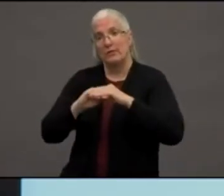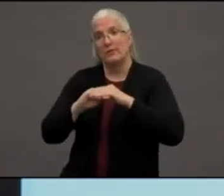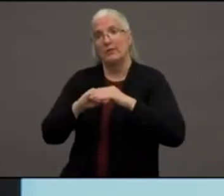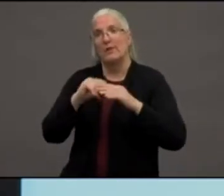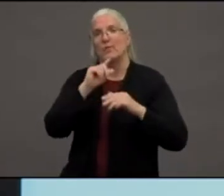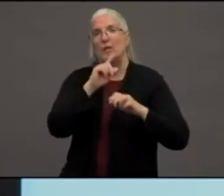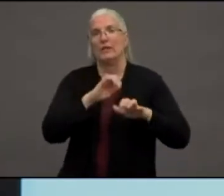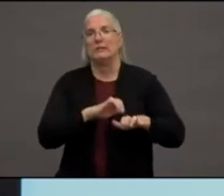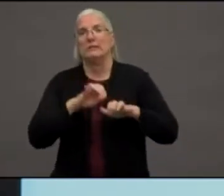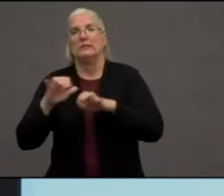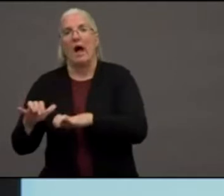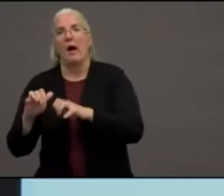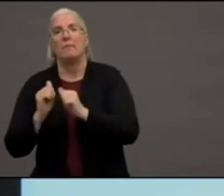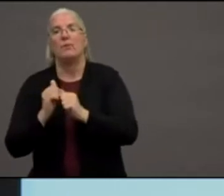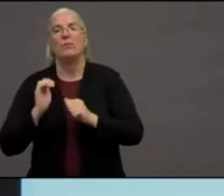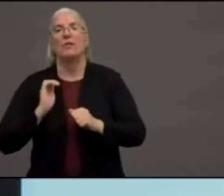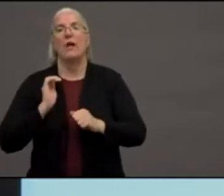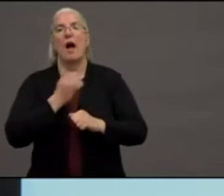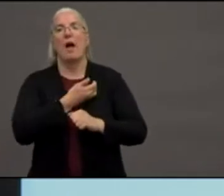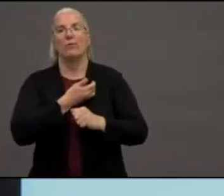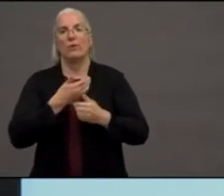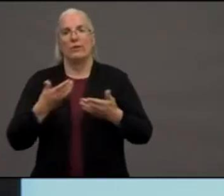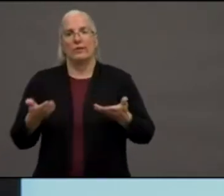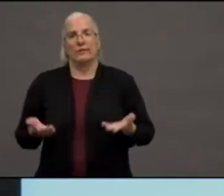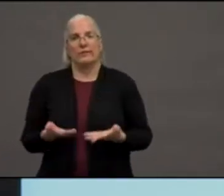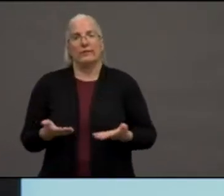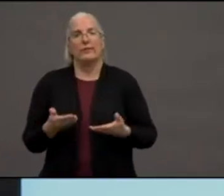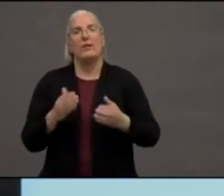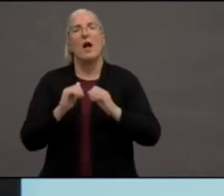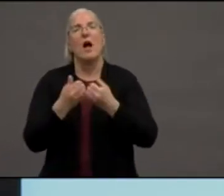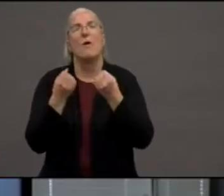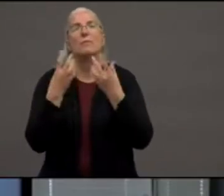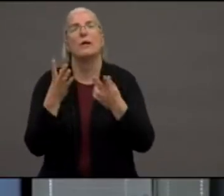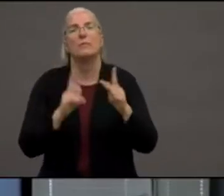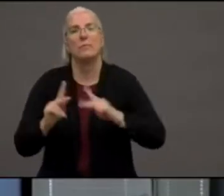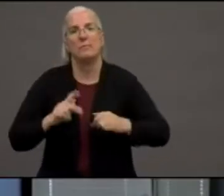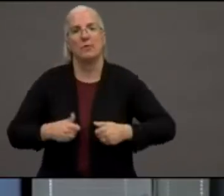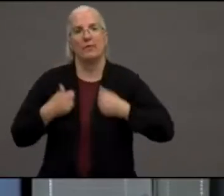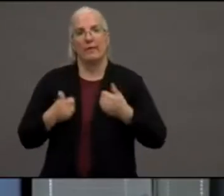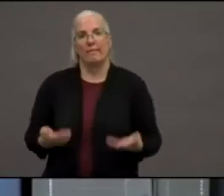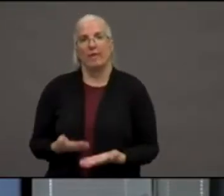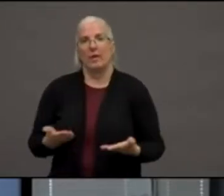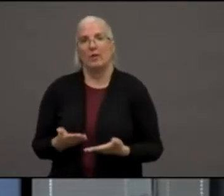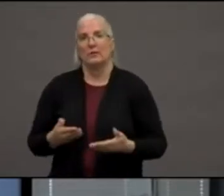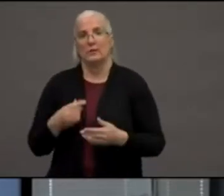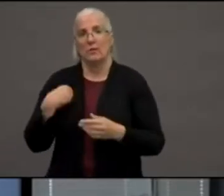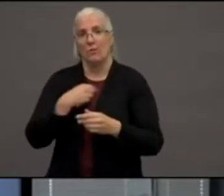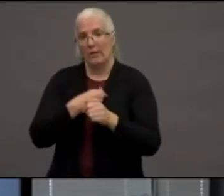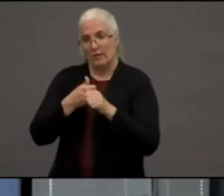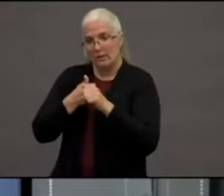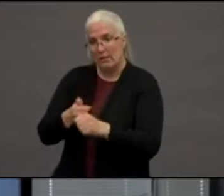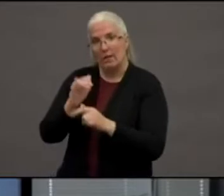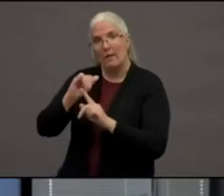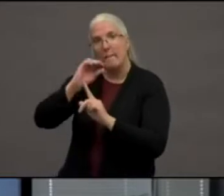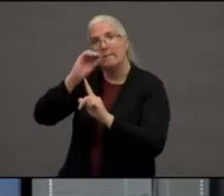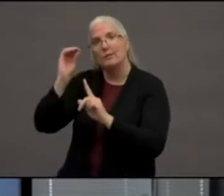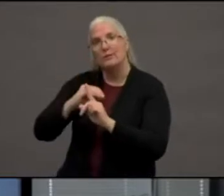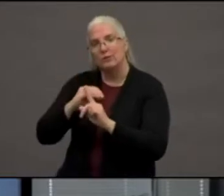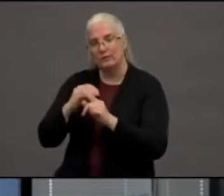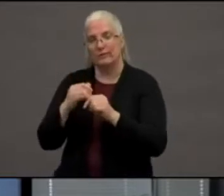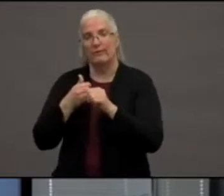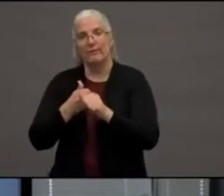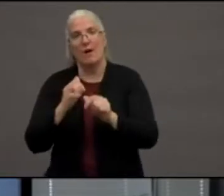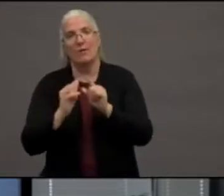density requirements that we are instituting on our social distancing protocol. And I know we're going to get this question, but you can see here gyms and